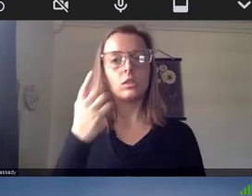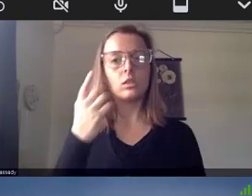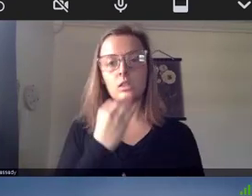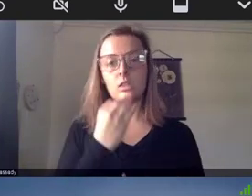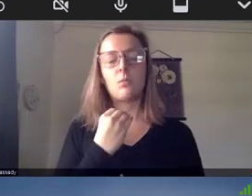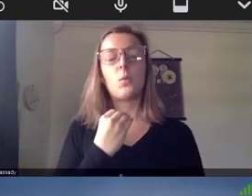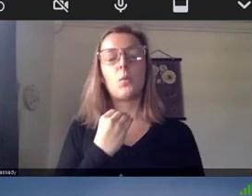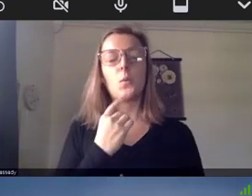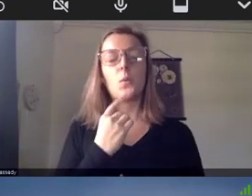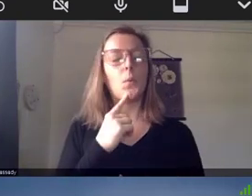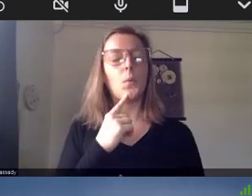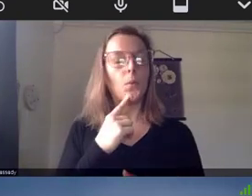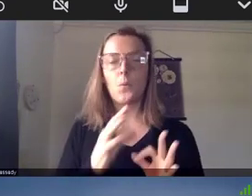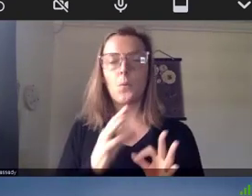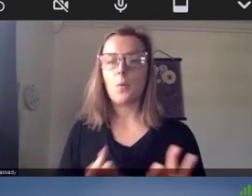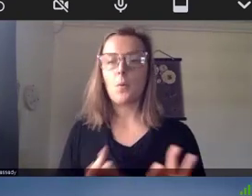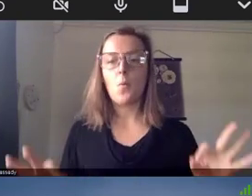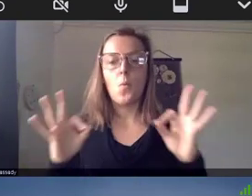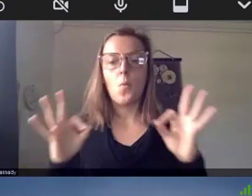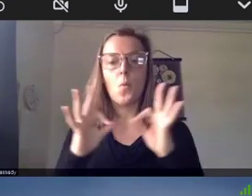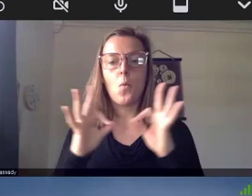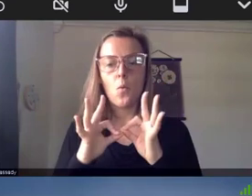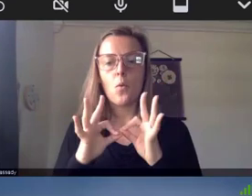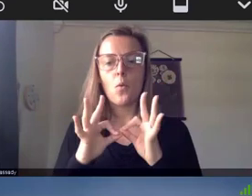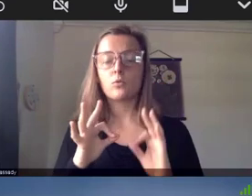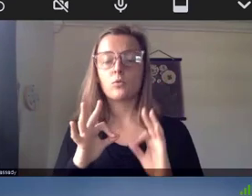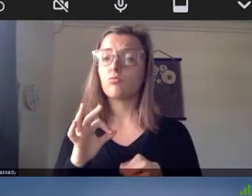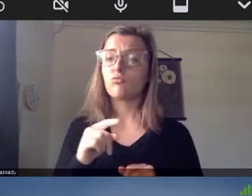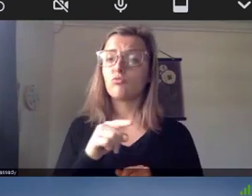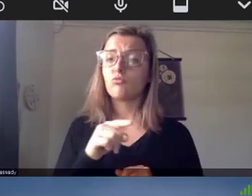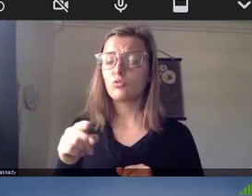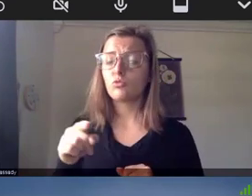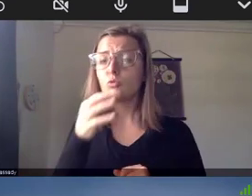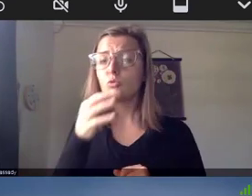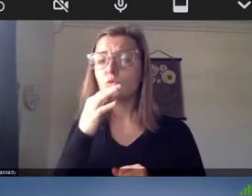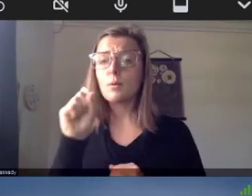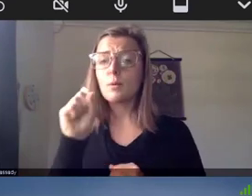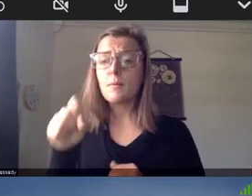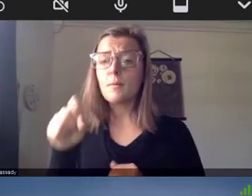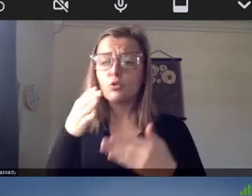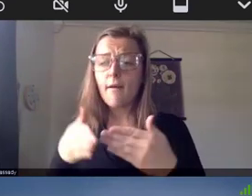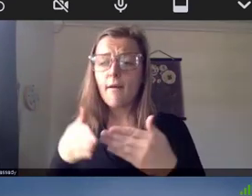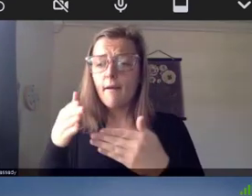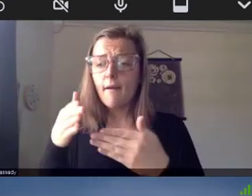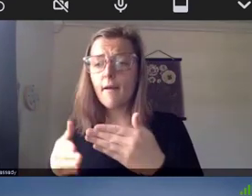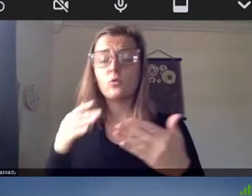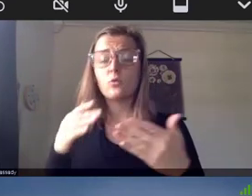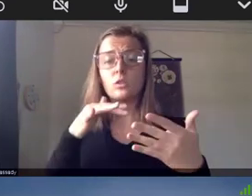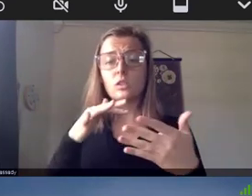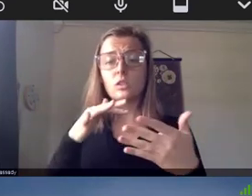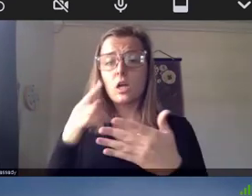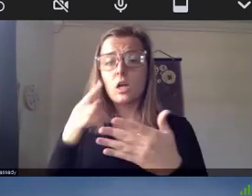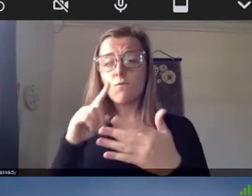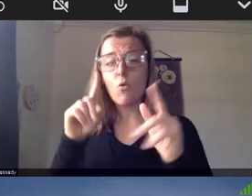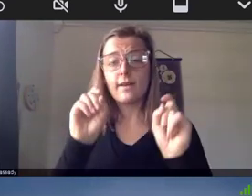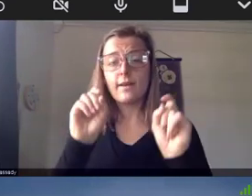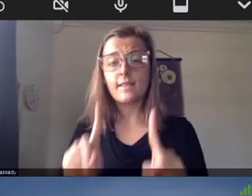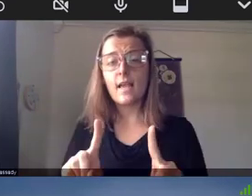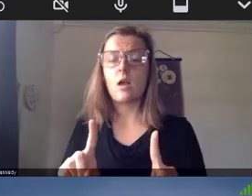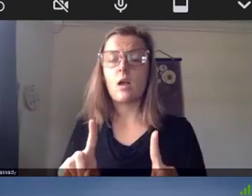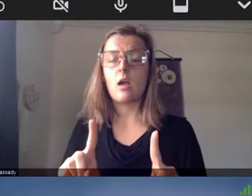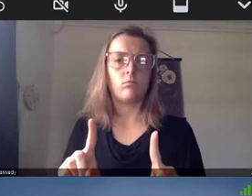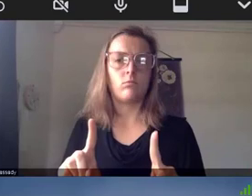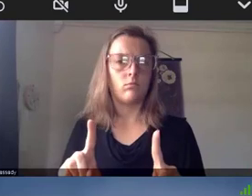maybe you have projects and things due and you're starting to study for exams, that you do your best to sleep, because a lot of times